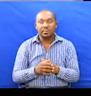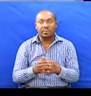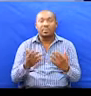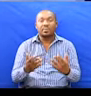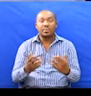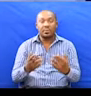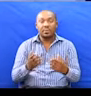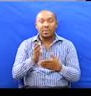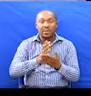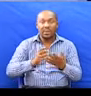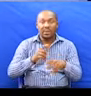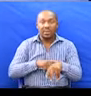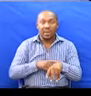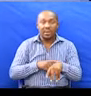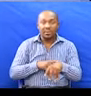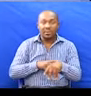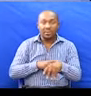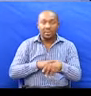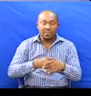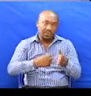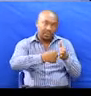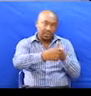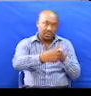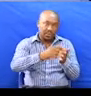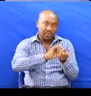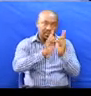nitrogenous compound.